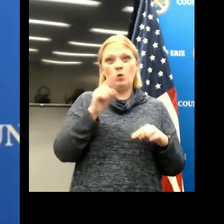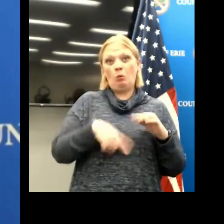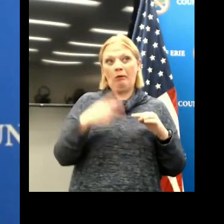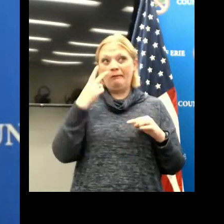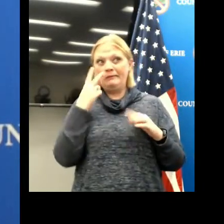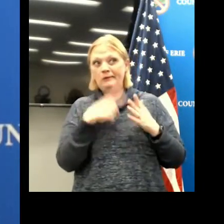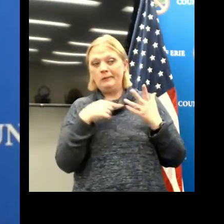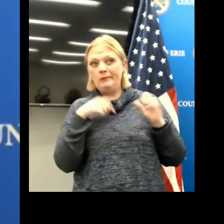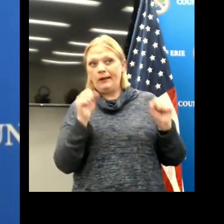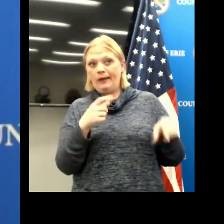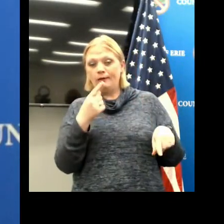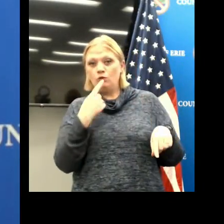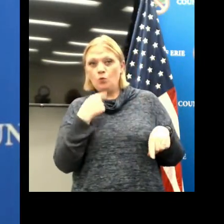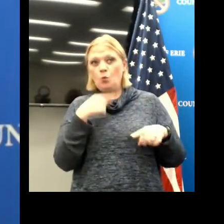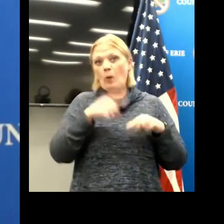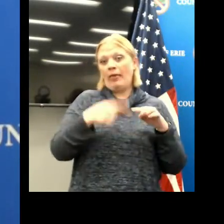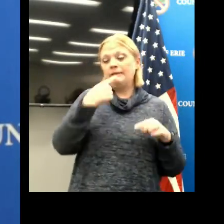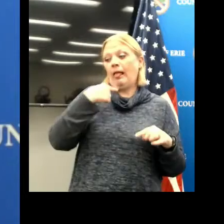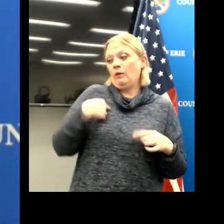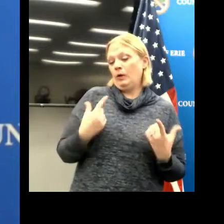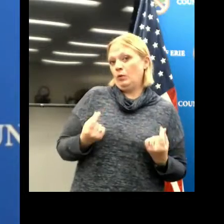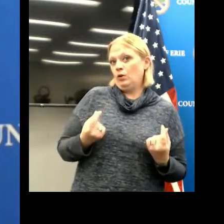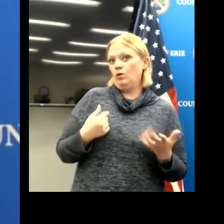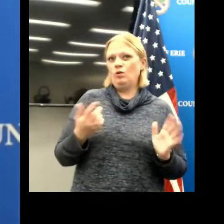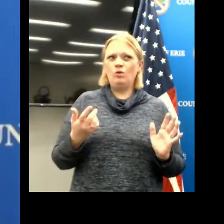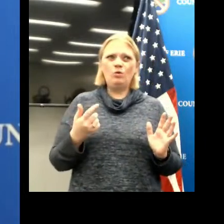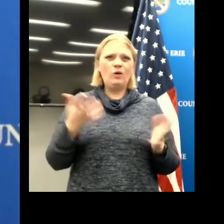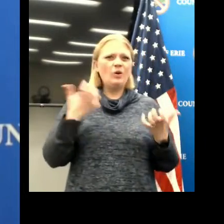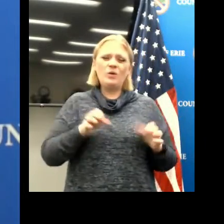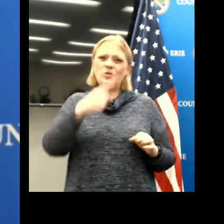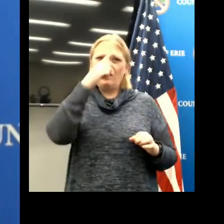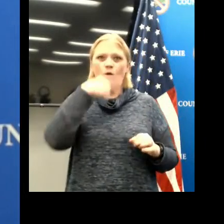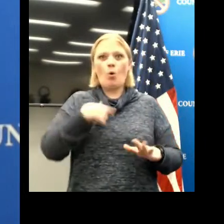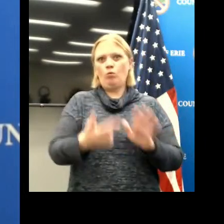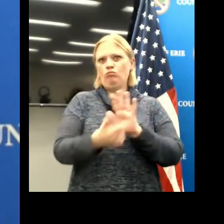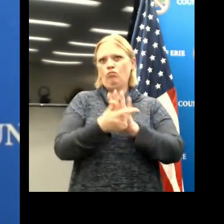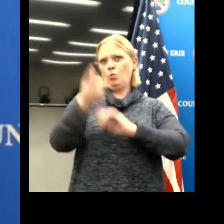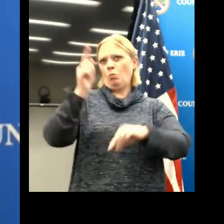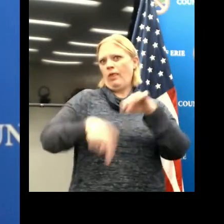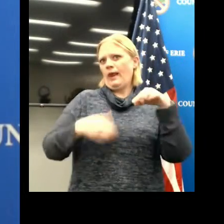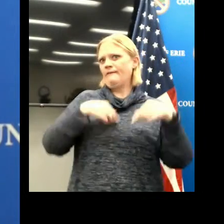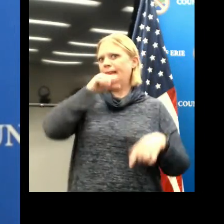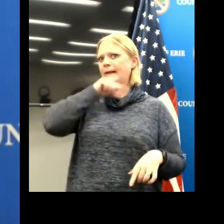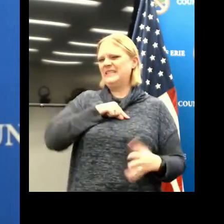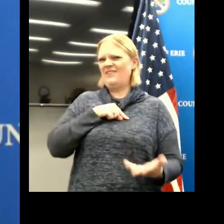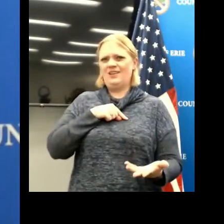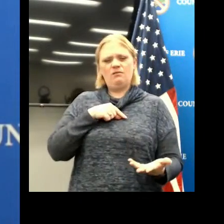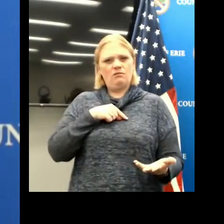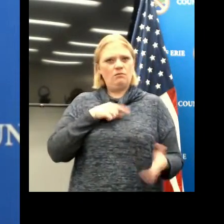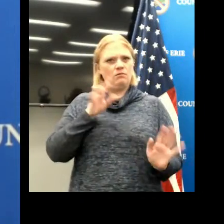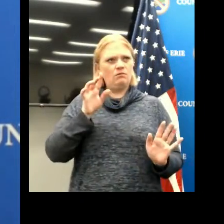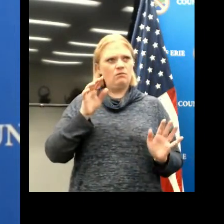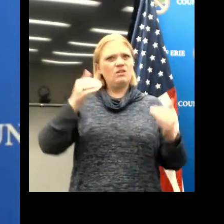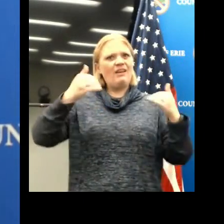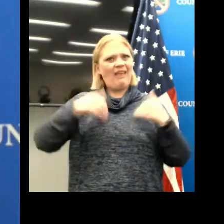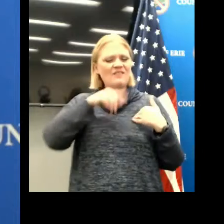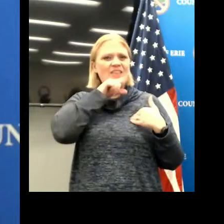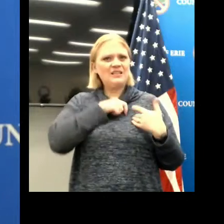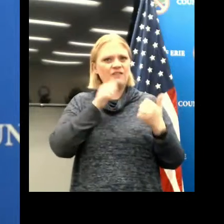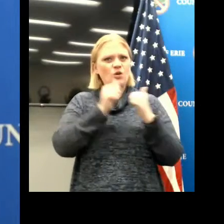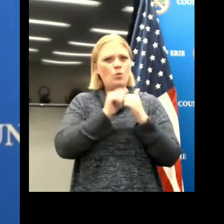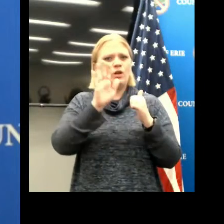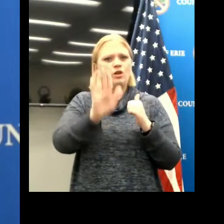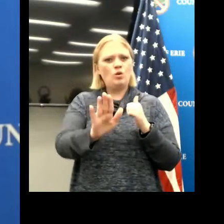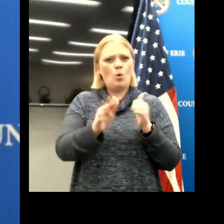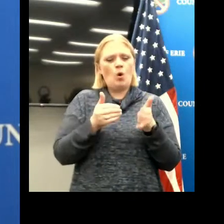Well, I don't want people to think we don't want you to have Thanksgiving. We'll just have Thanksgiving with your immediate family.